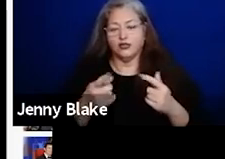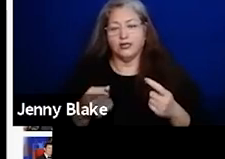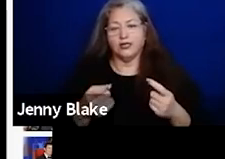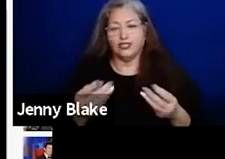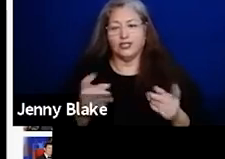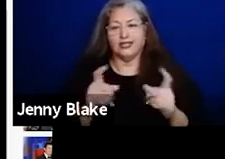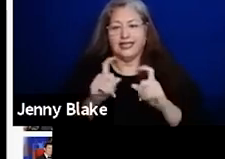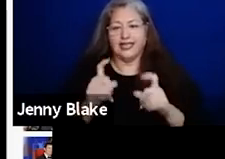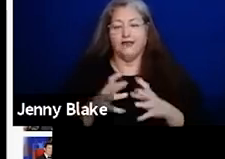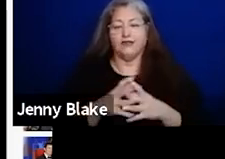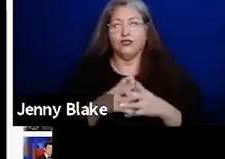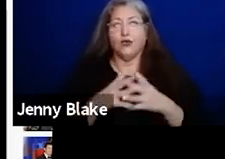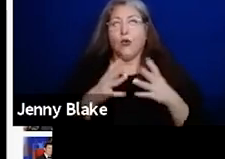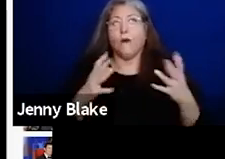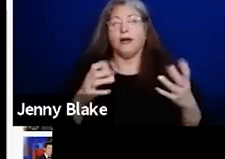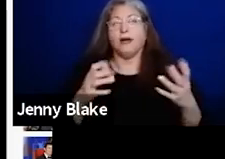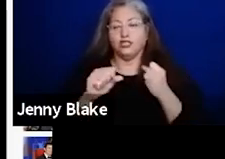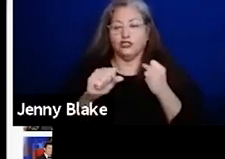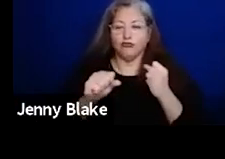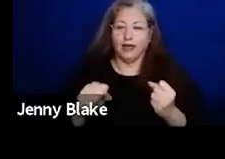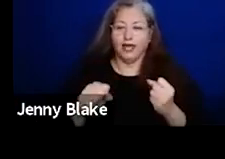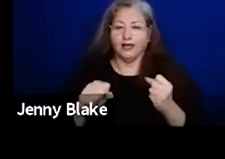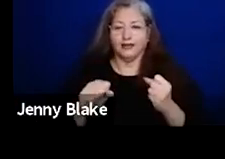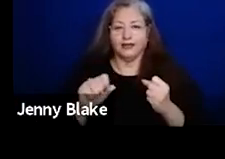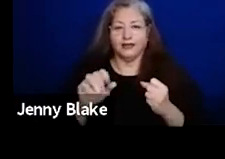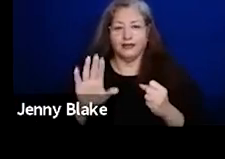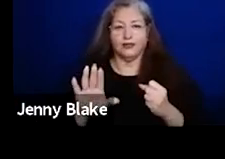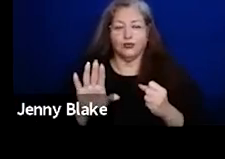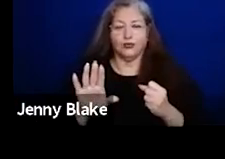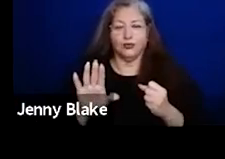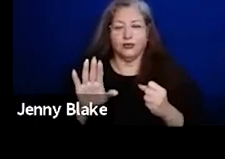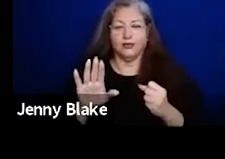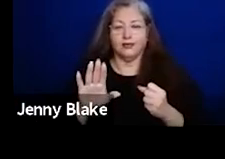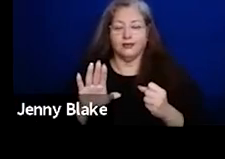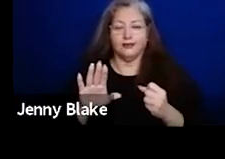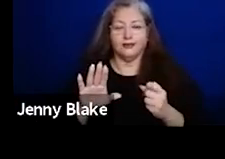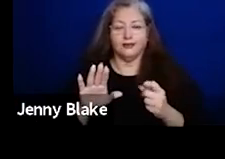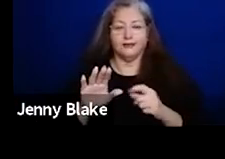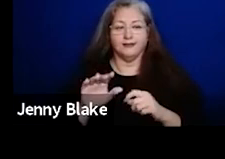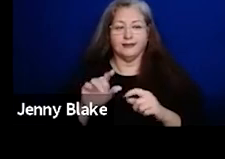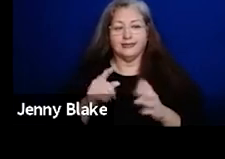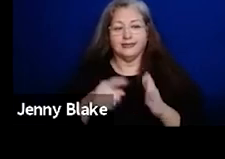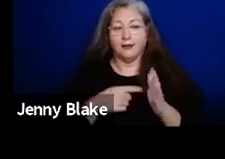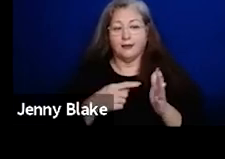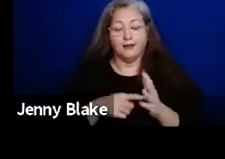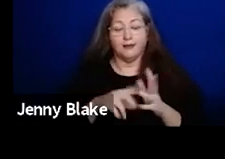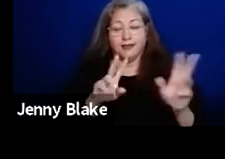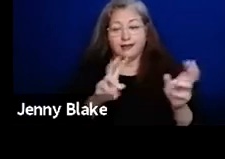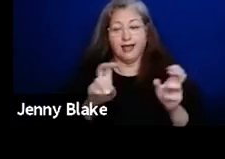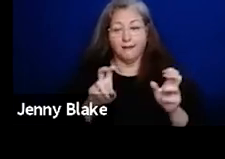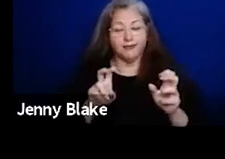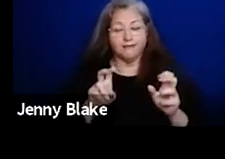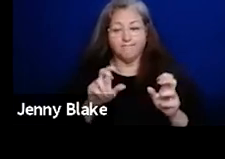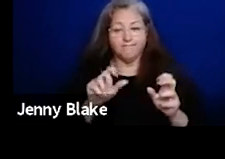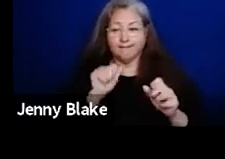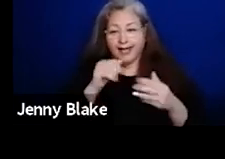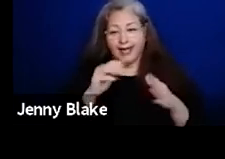gave so much strength, speaking to the unspeakable at the time.